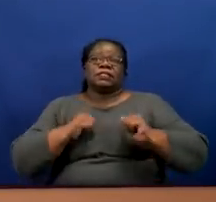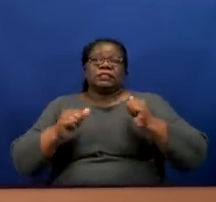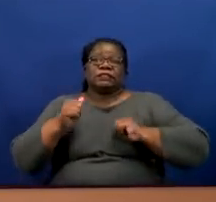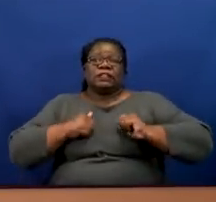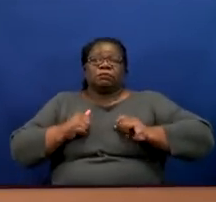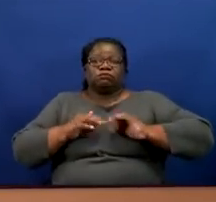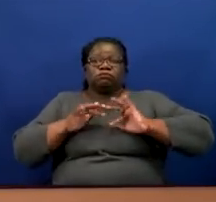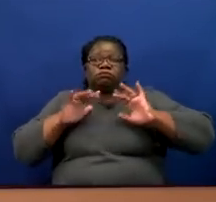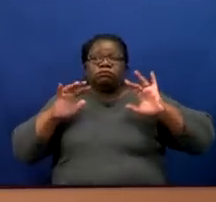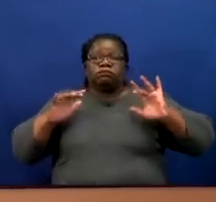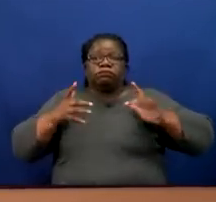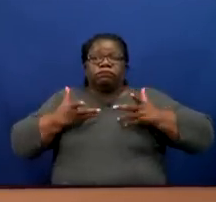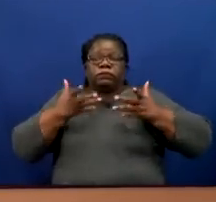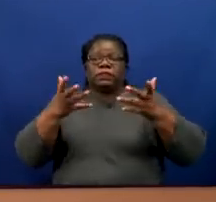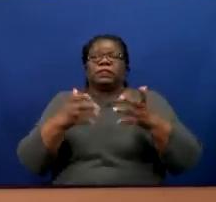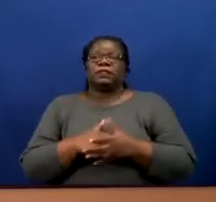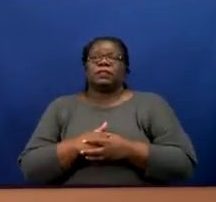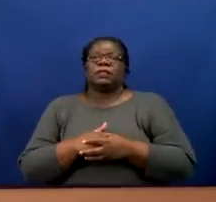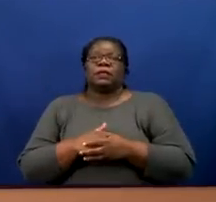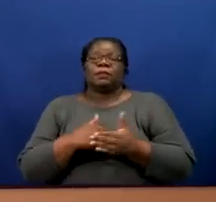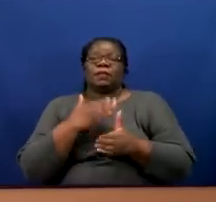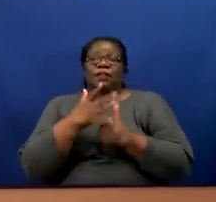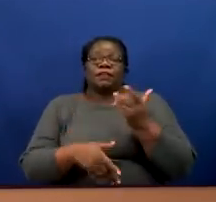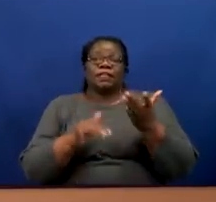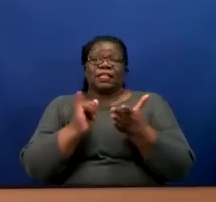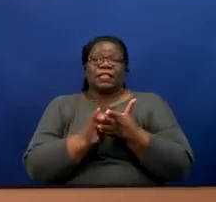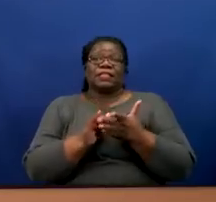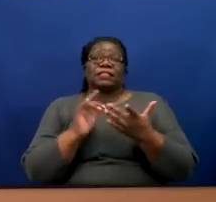dramatic presentation of God. But then there is